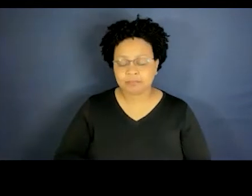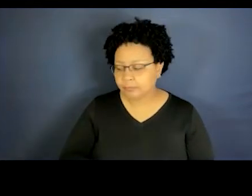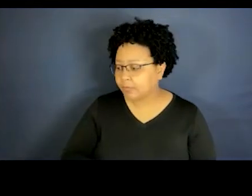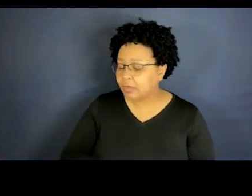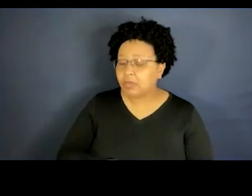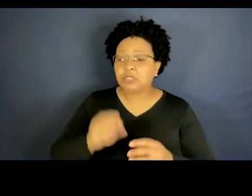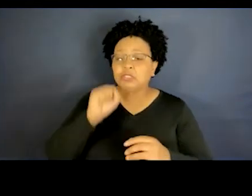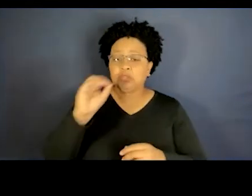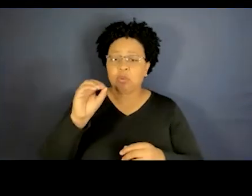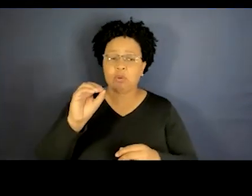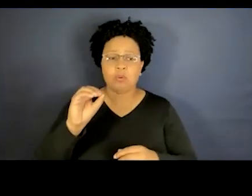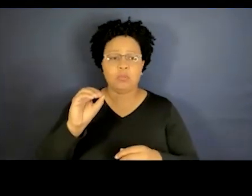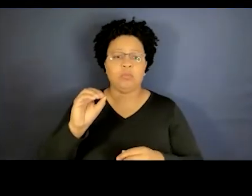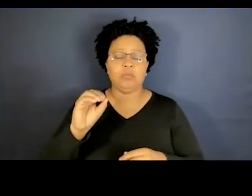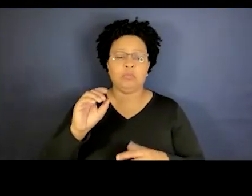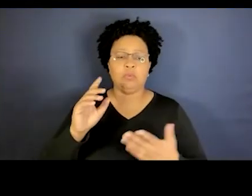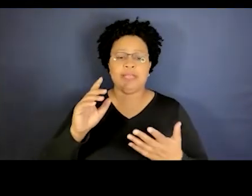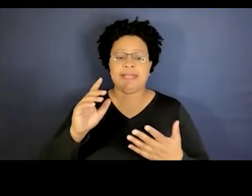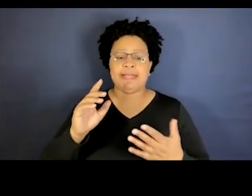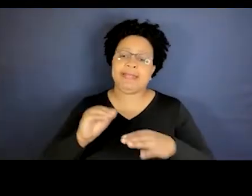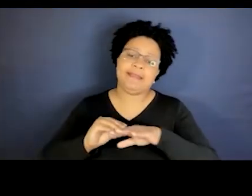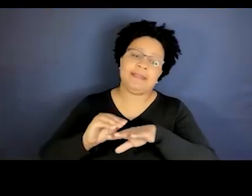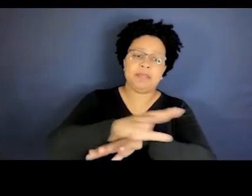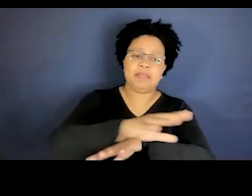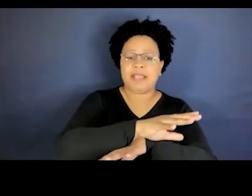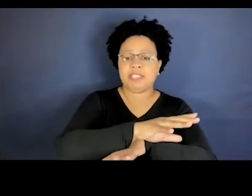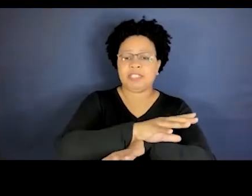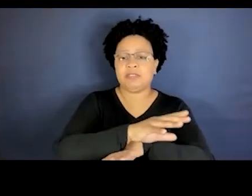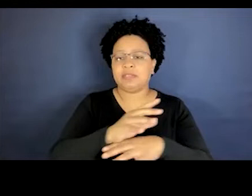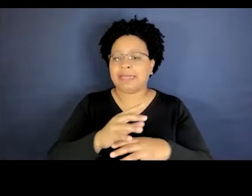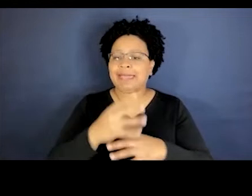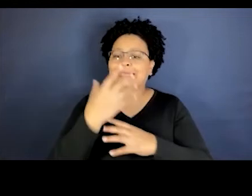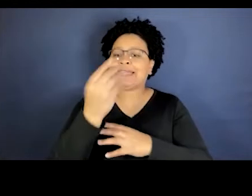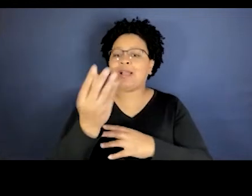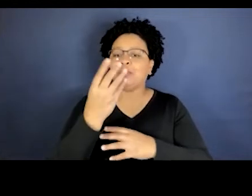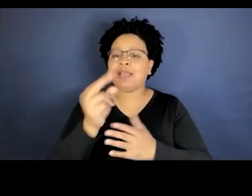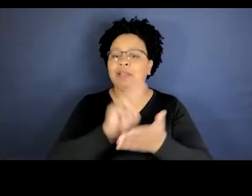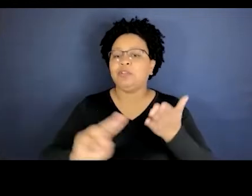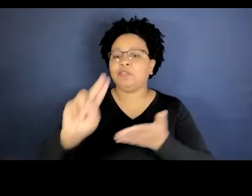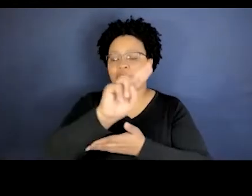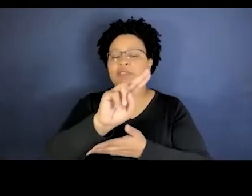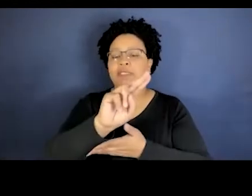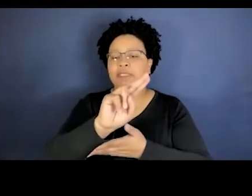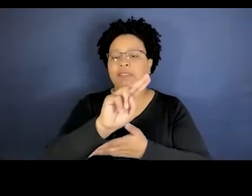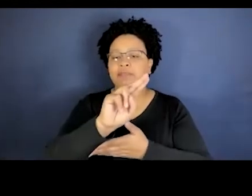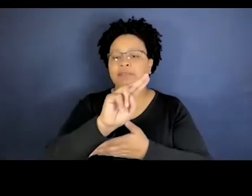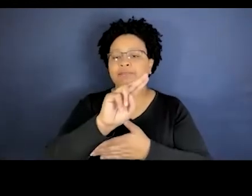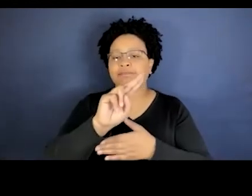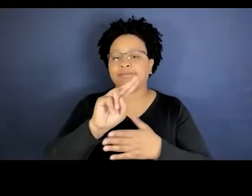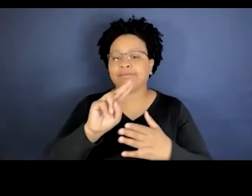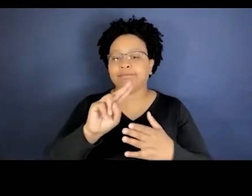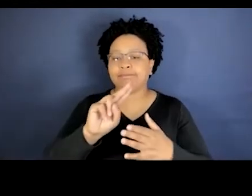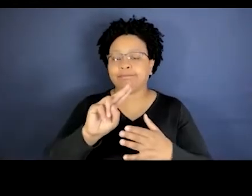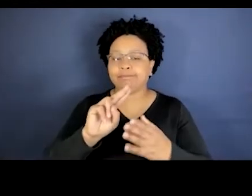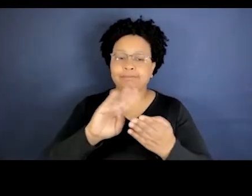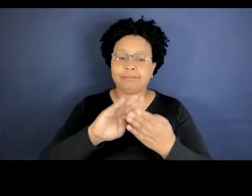So the implications for this work transcend outside of the university setting and support the need for all